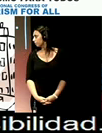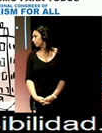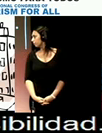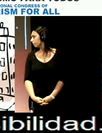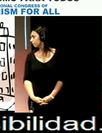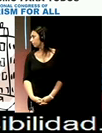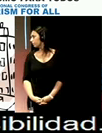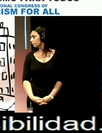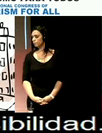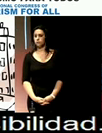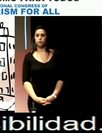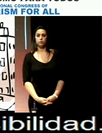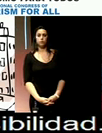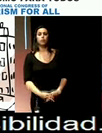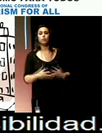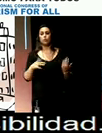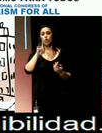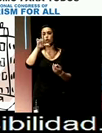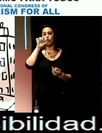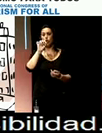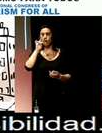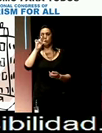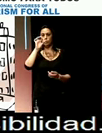So Lausanne, as a